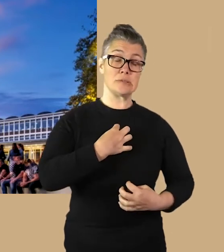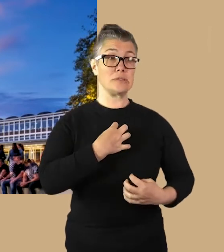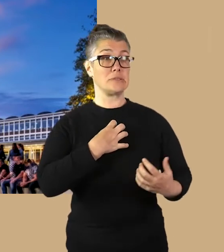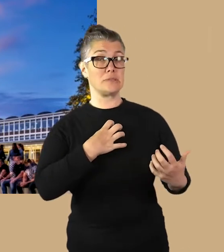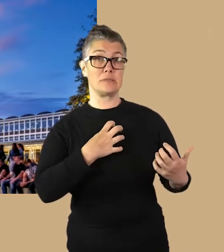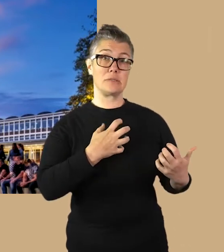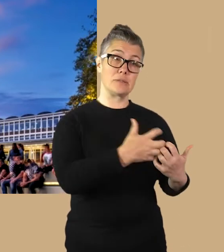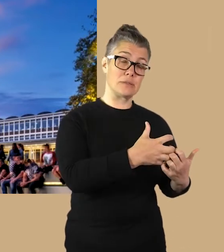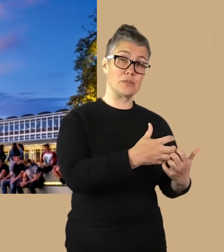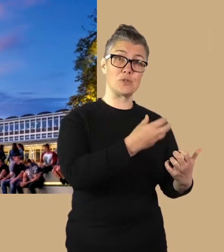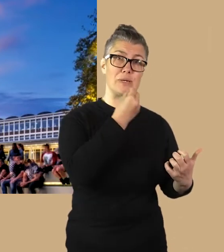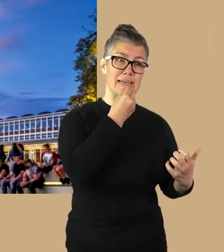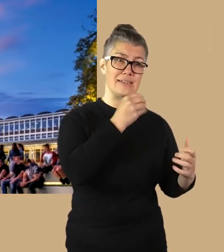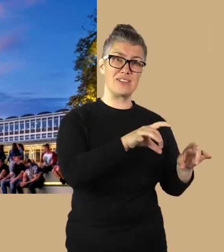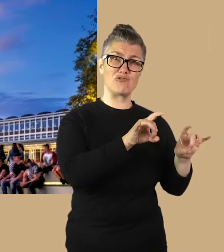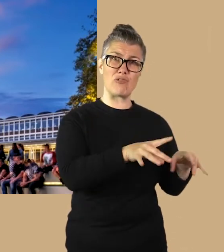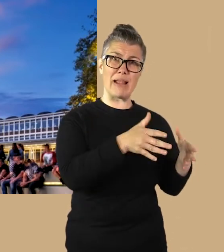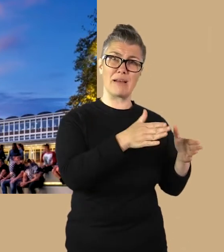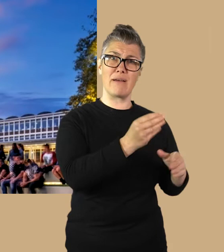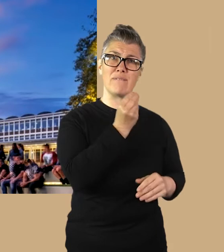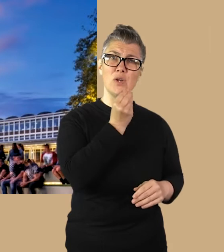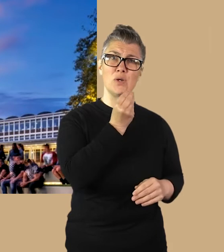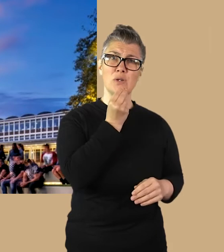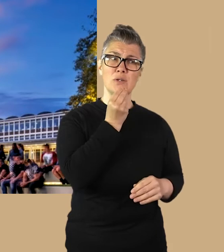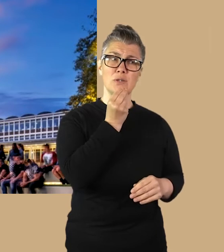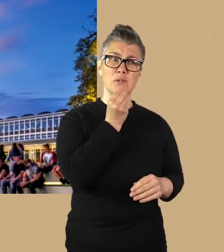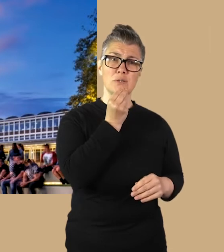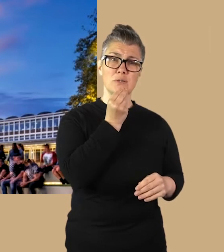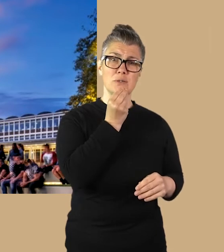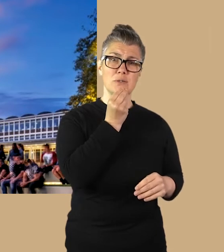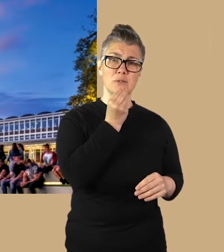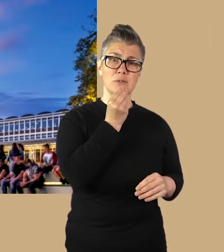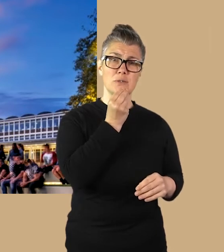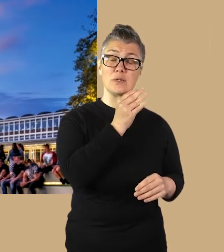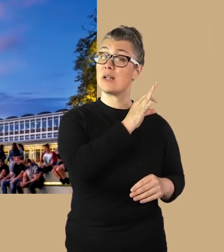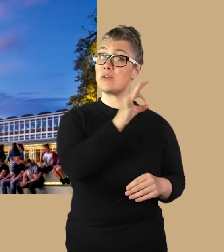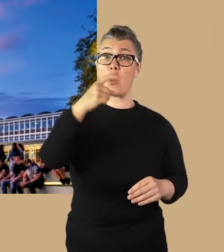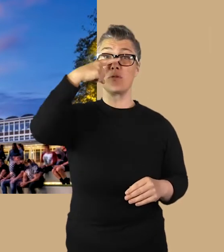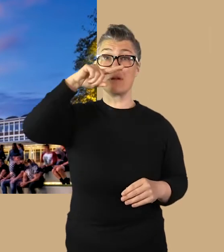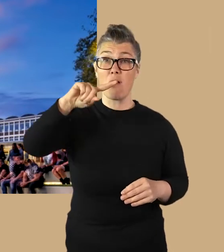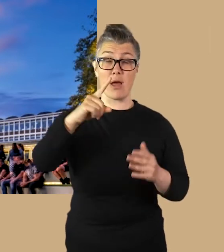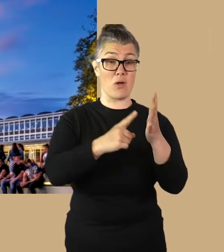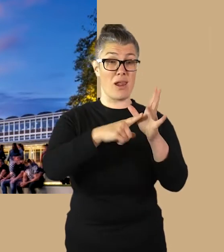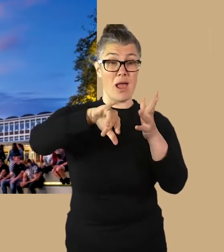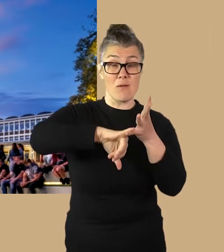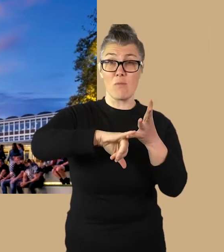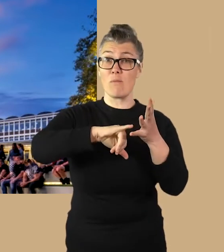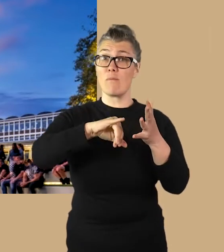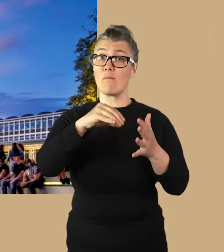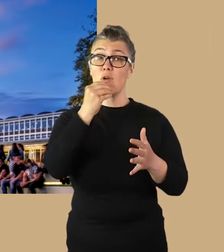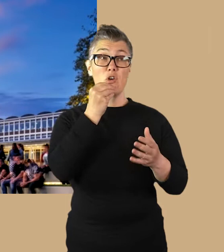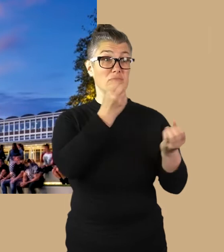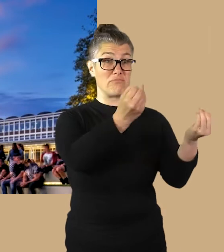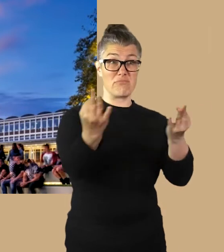eating uh, Australian food, and that there was no actual Thai or